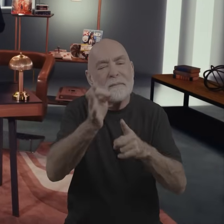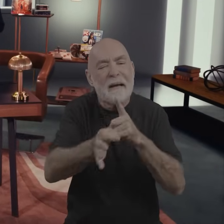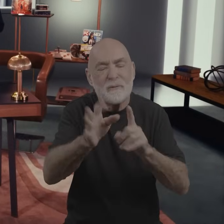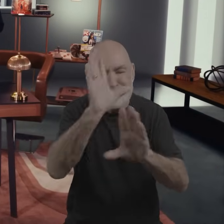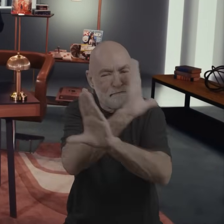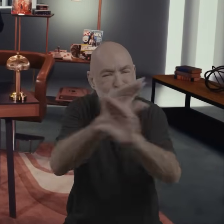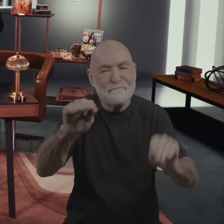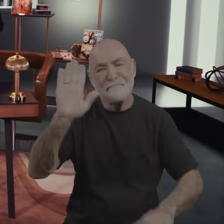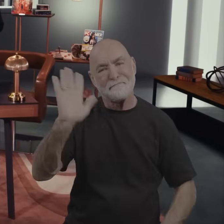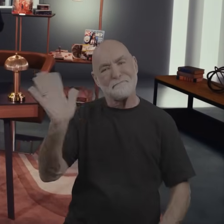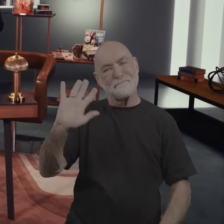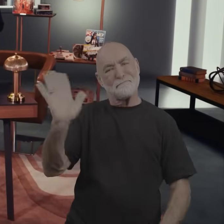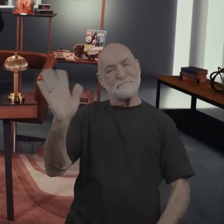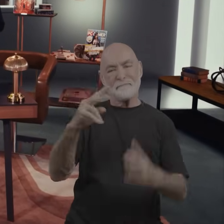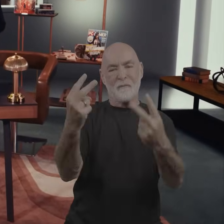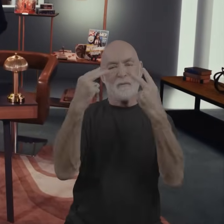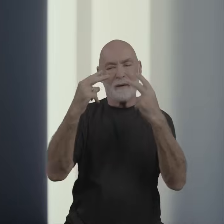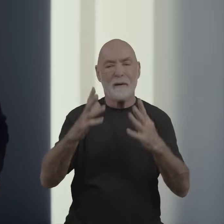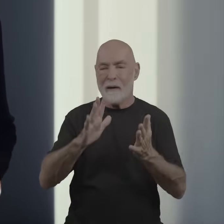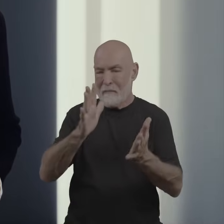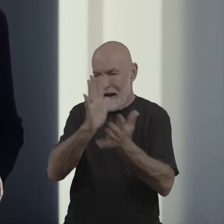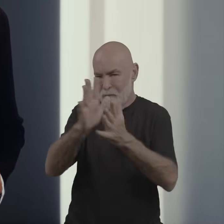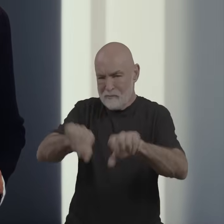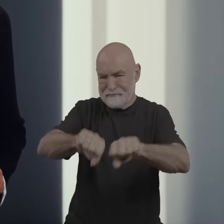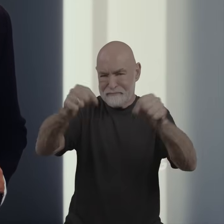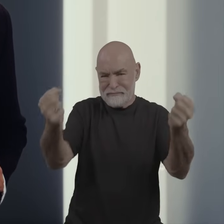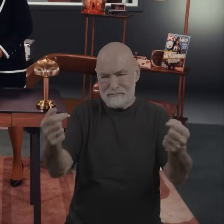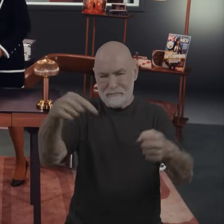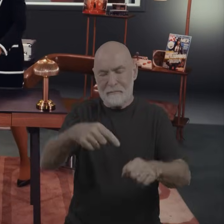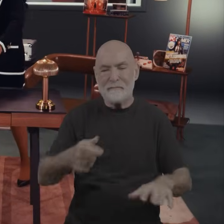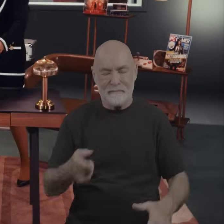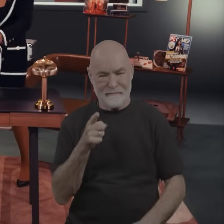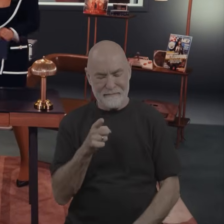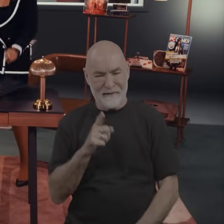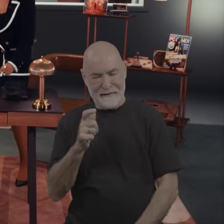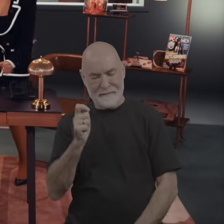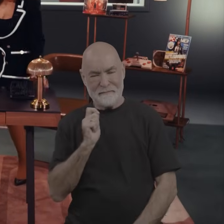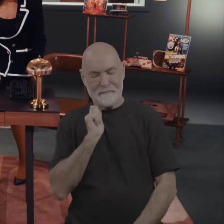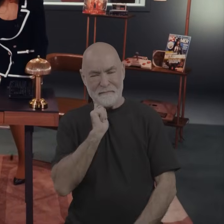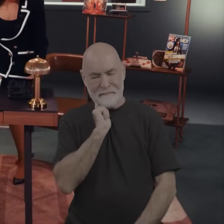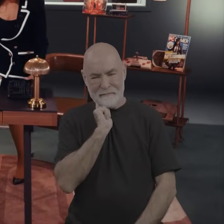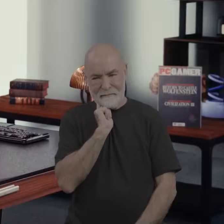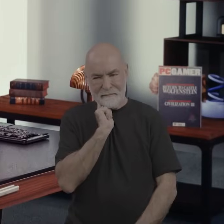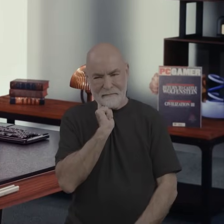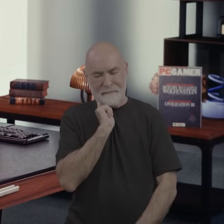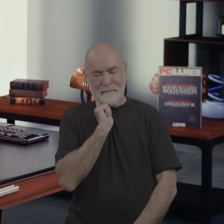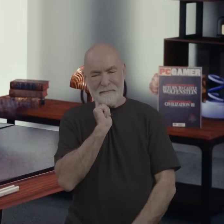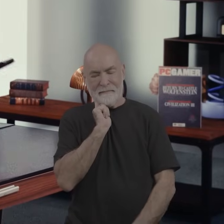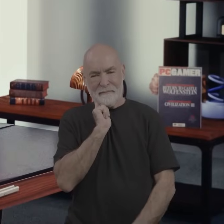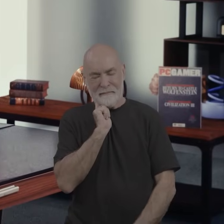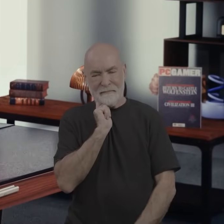farewell message for the viewers. We have just got to crack it open.